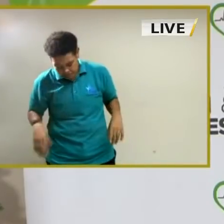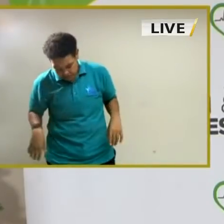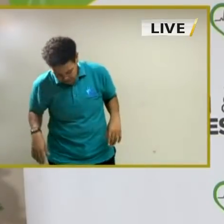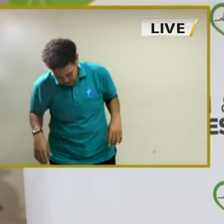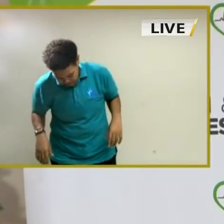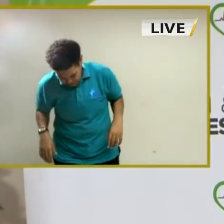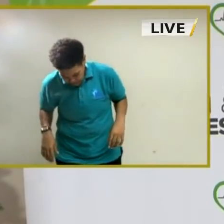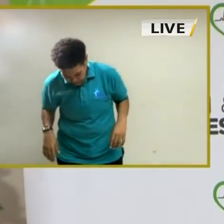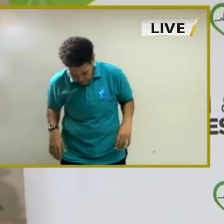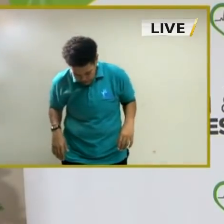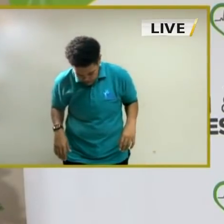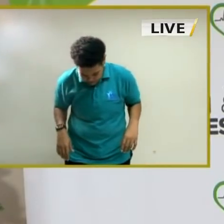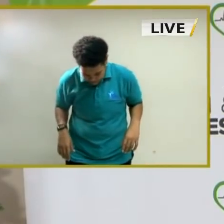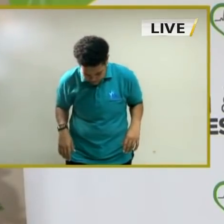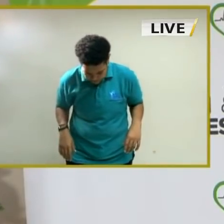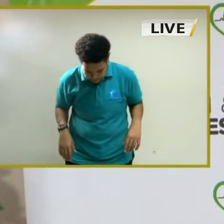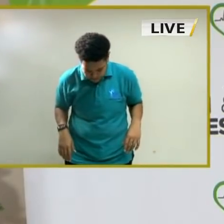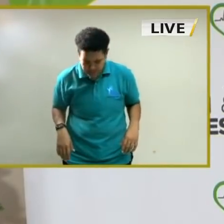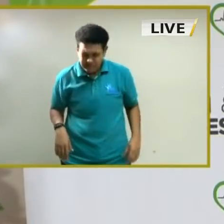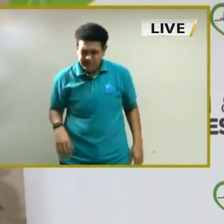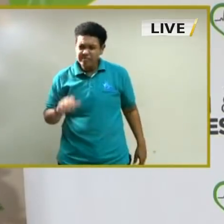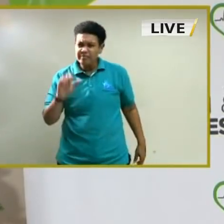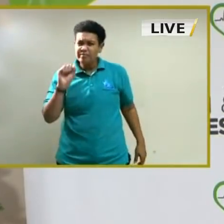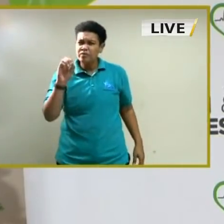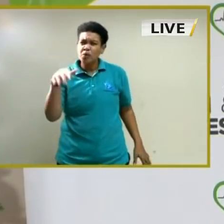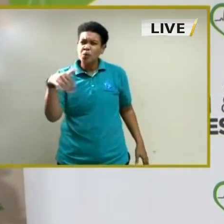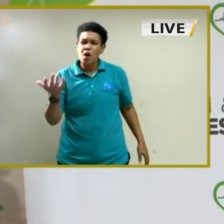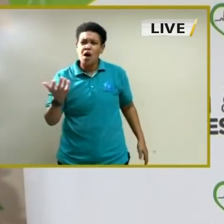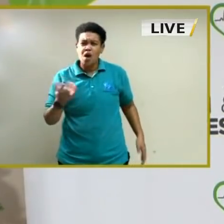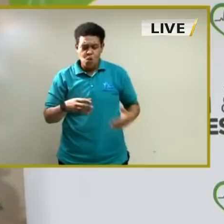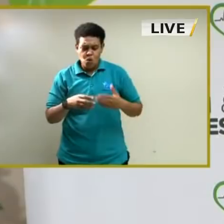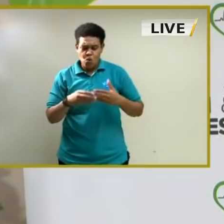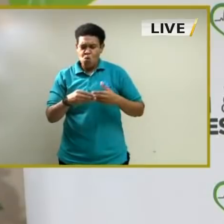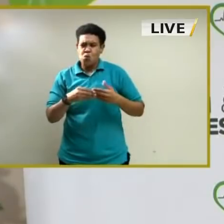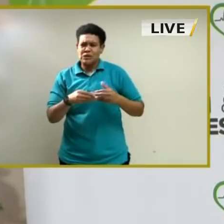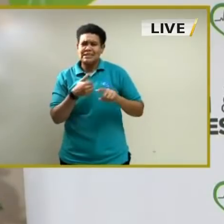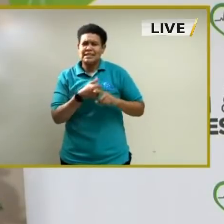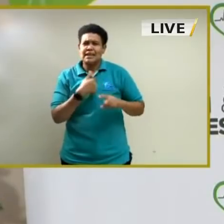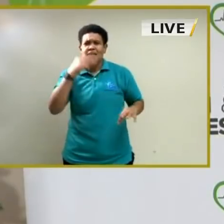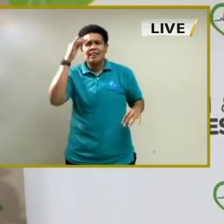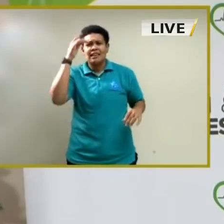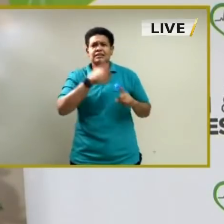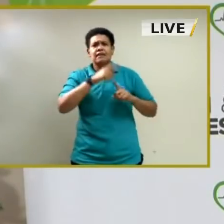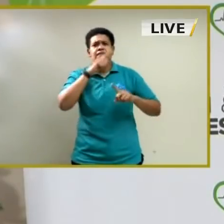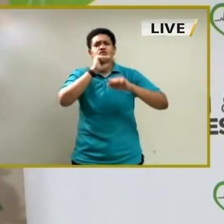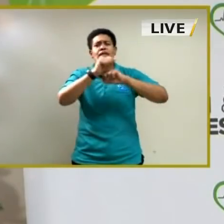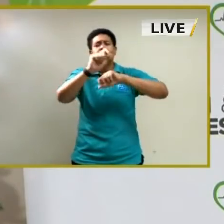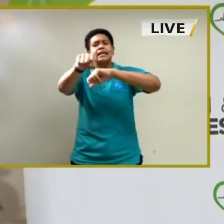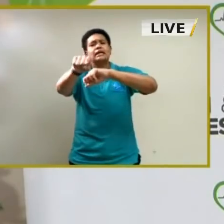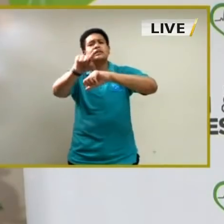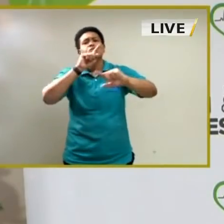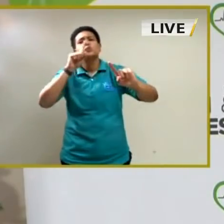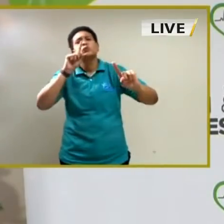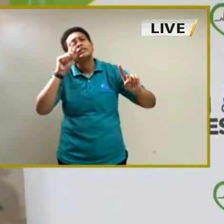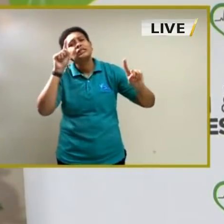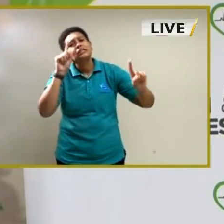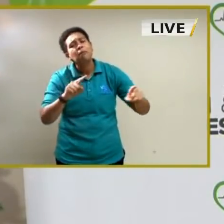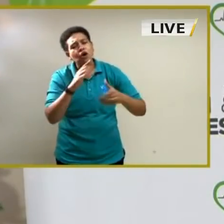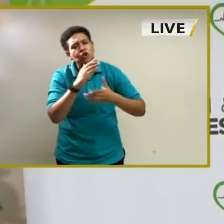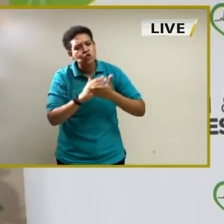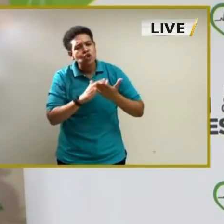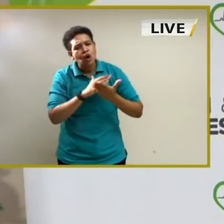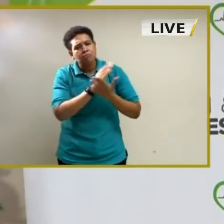And so the loosening was, I think, necessary to respond to some of